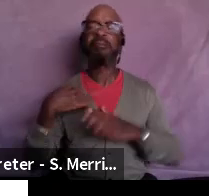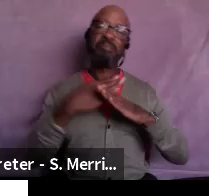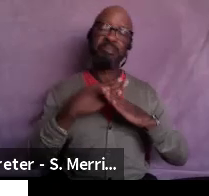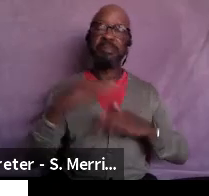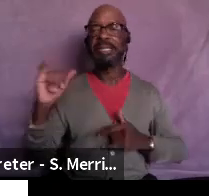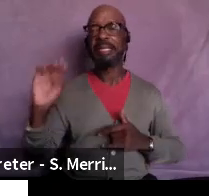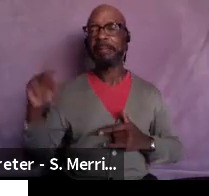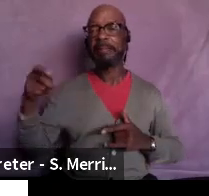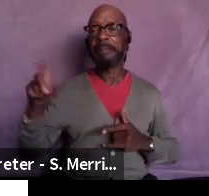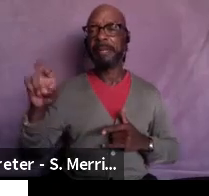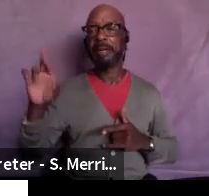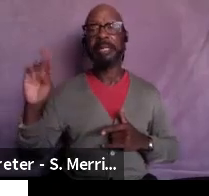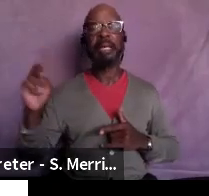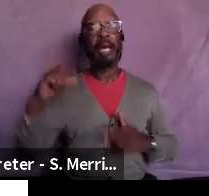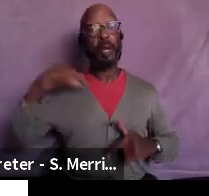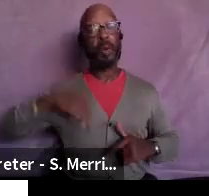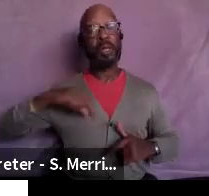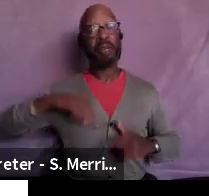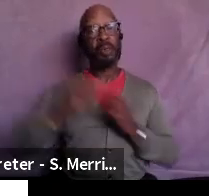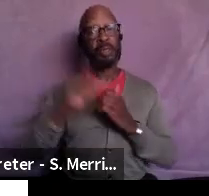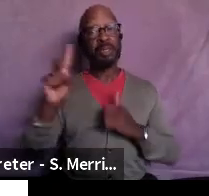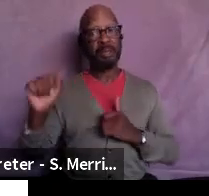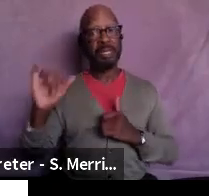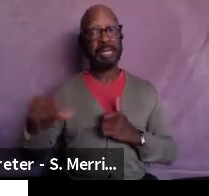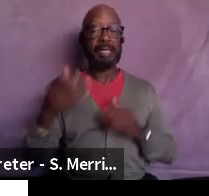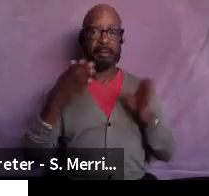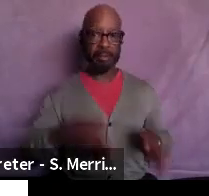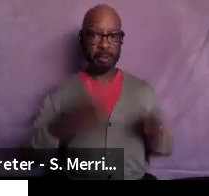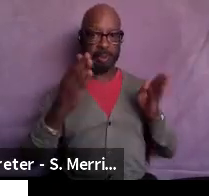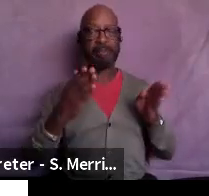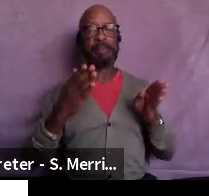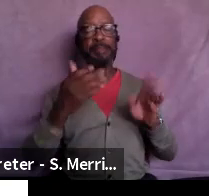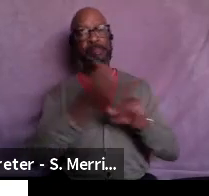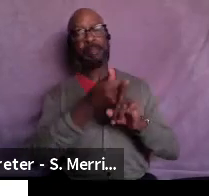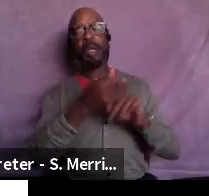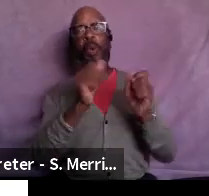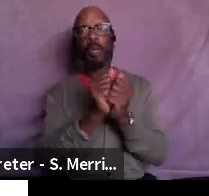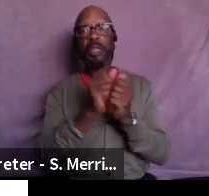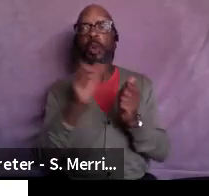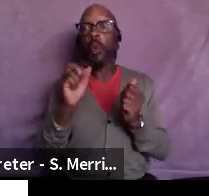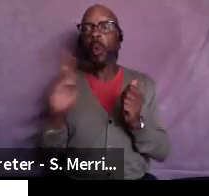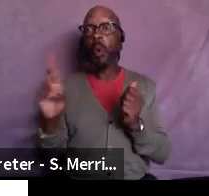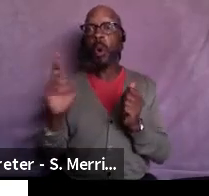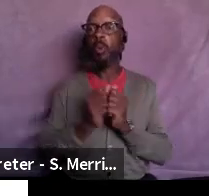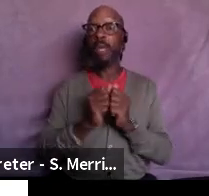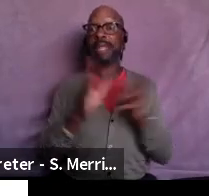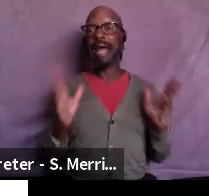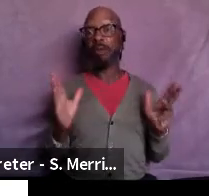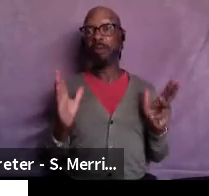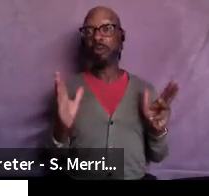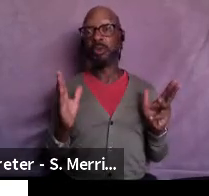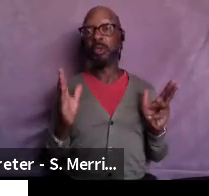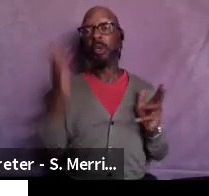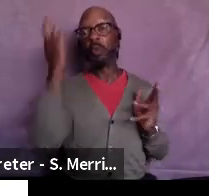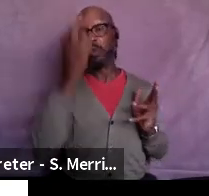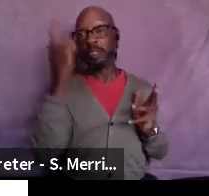A qualified individual with a disability is an individual who, with or without reasonable